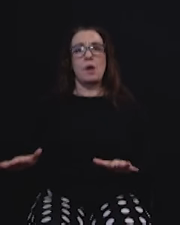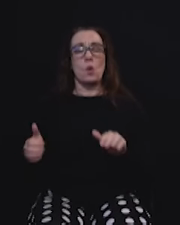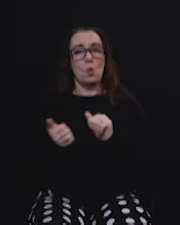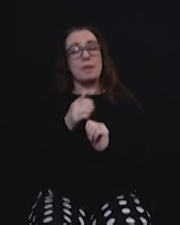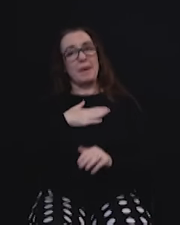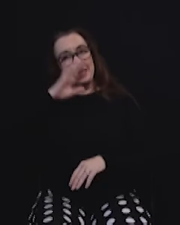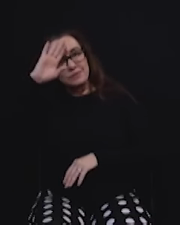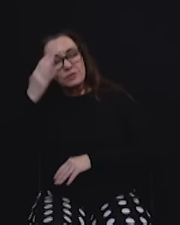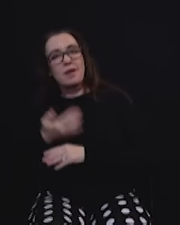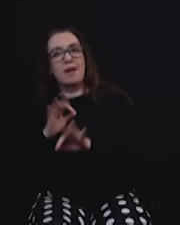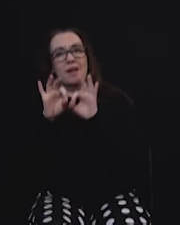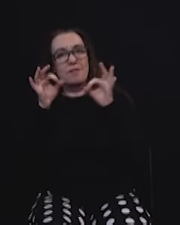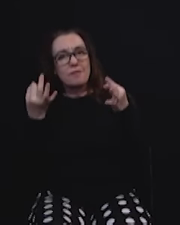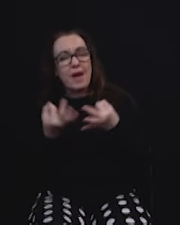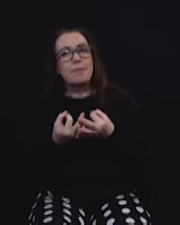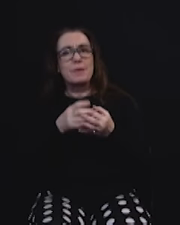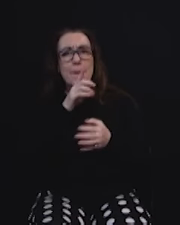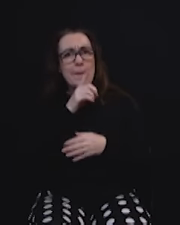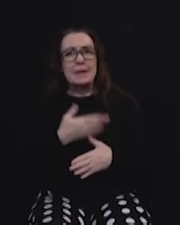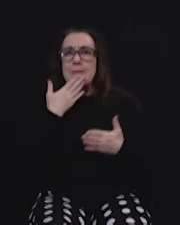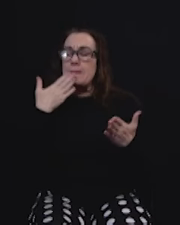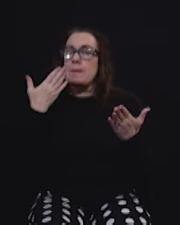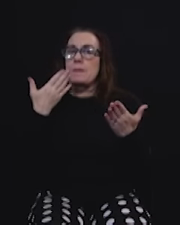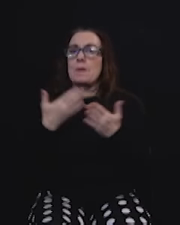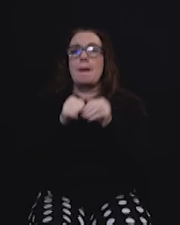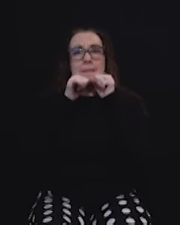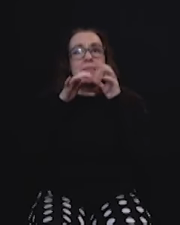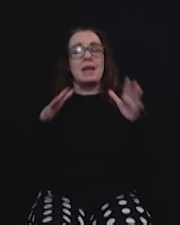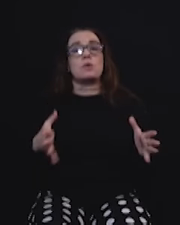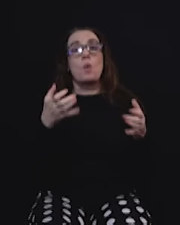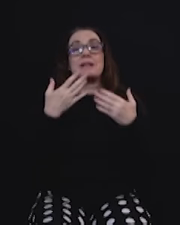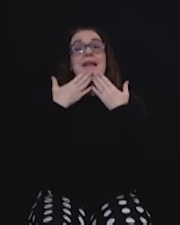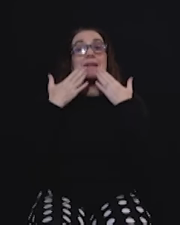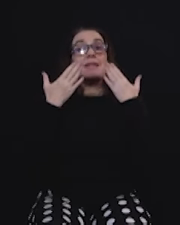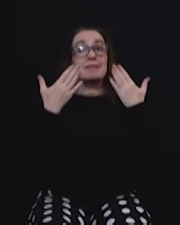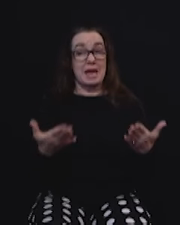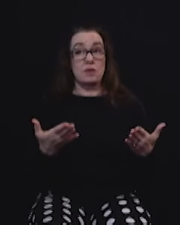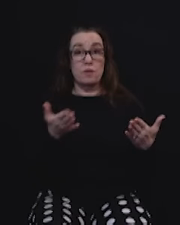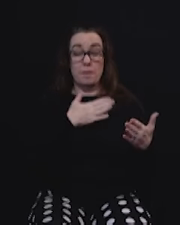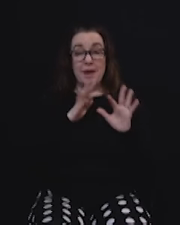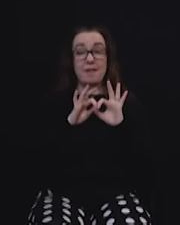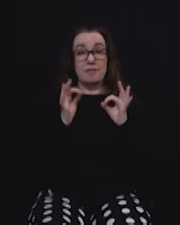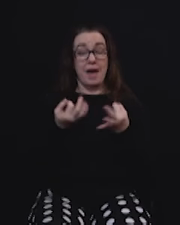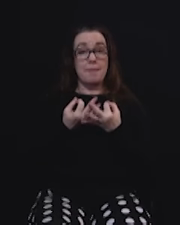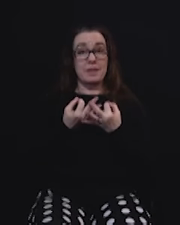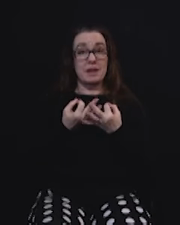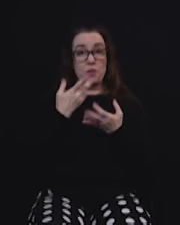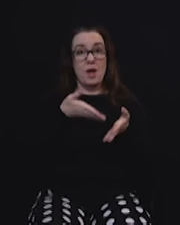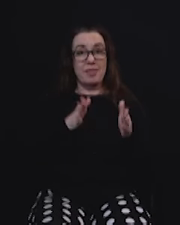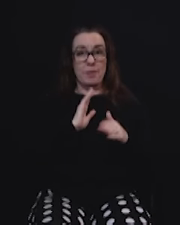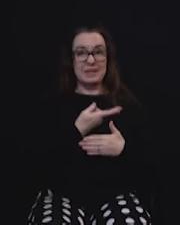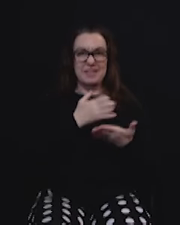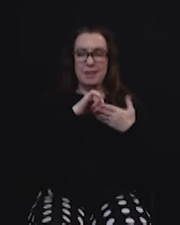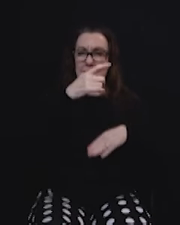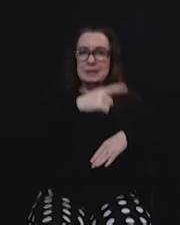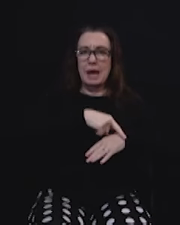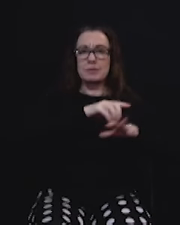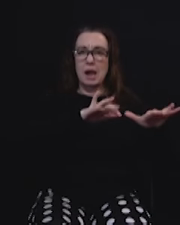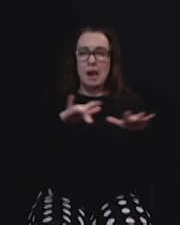my son and family like that, was a great blessing. So I want to say thank you on behalf of my family for allowing us that time